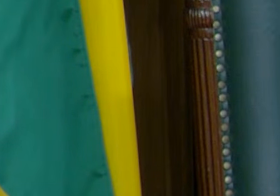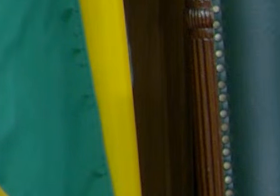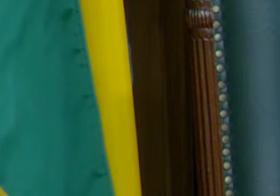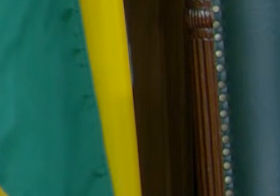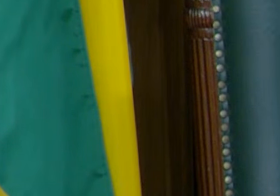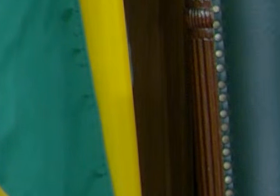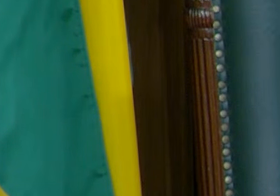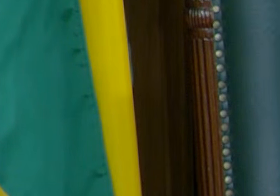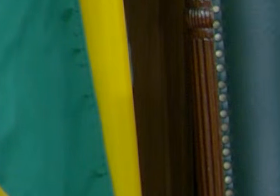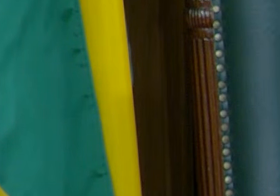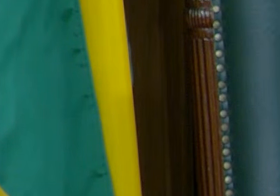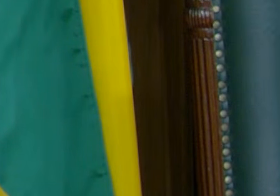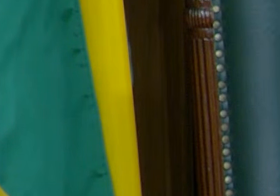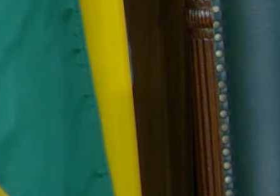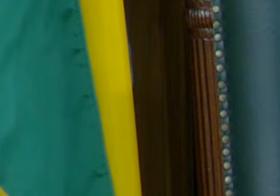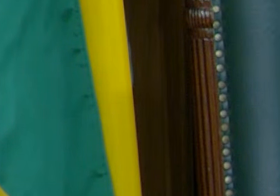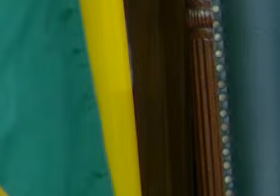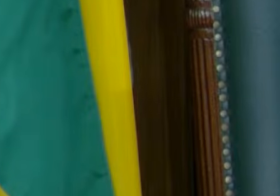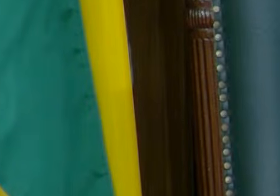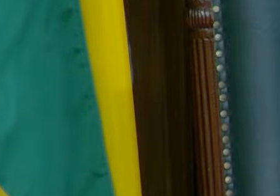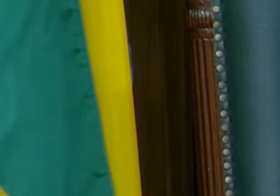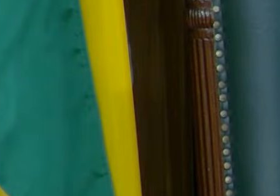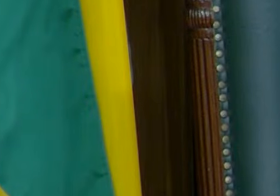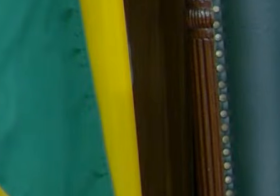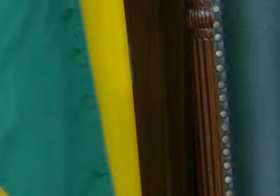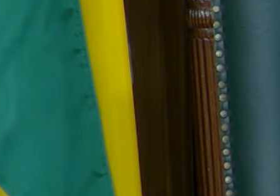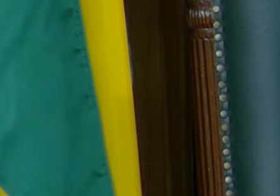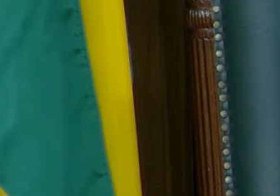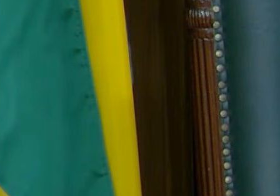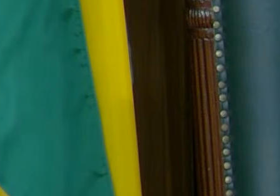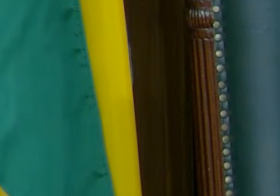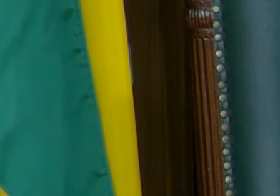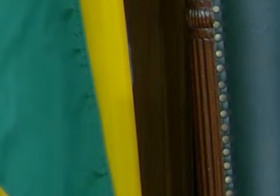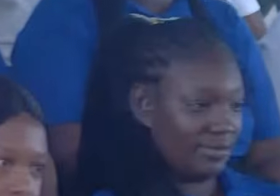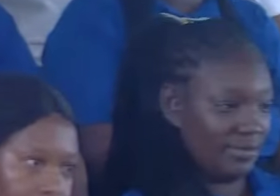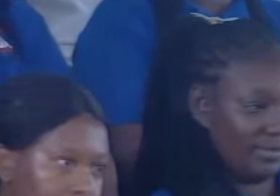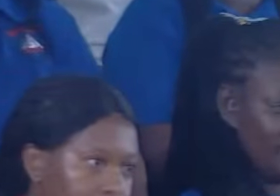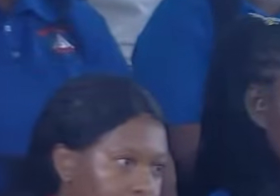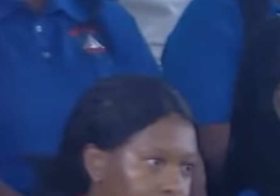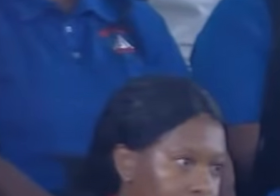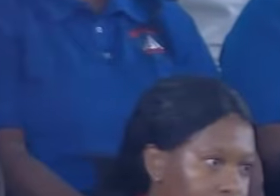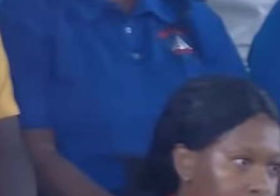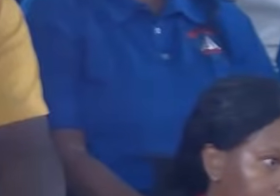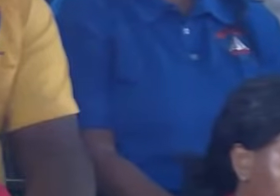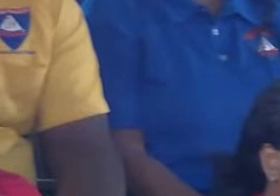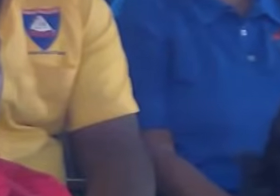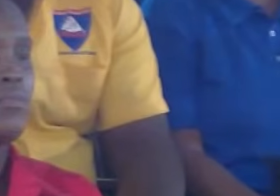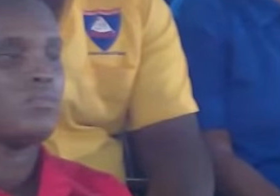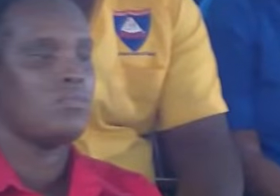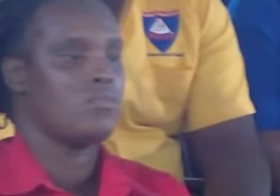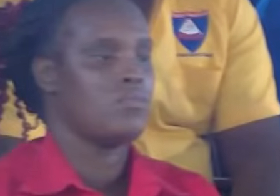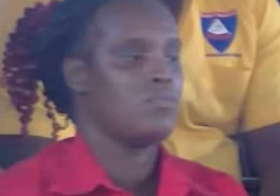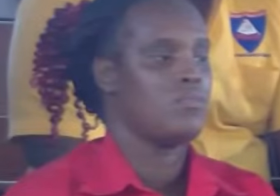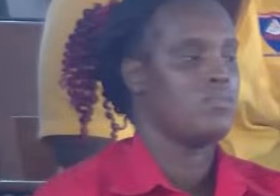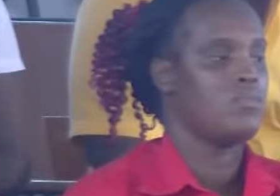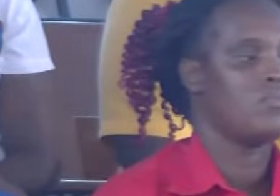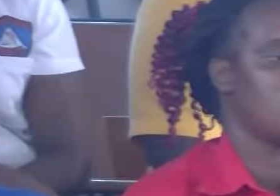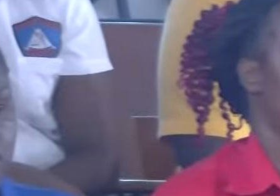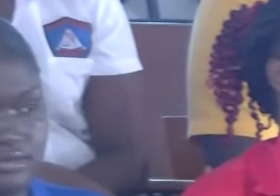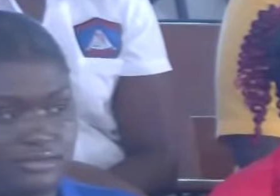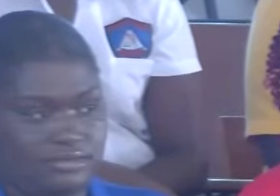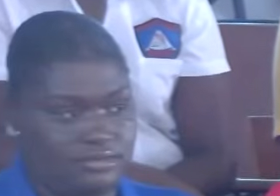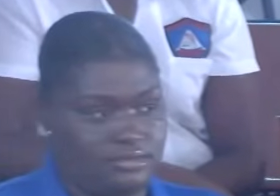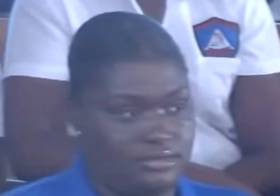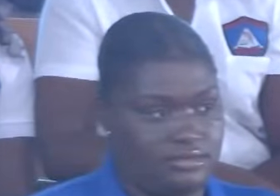by students from the Sharp Teachers College, and I'm sure it's Sam Sharp if it's Montego Bay,